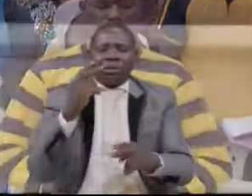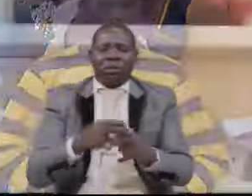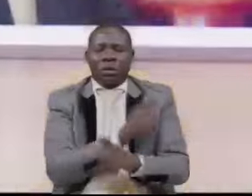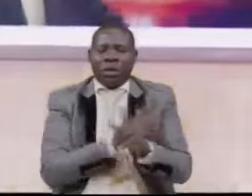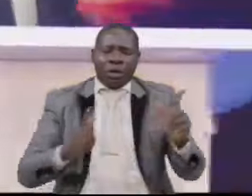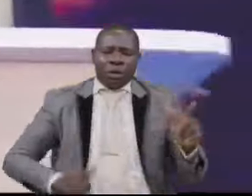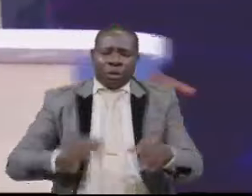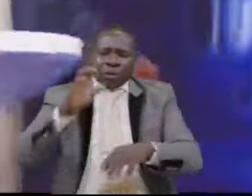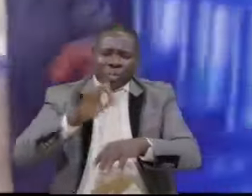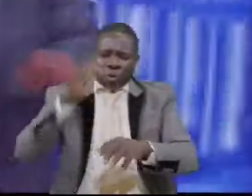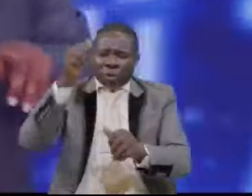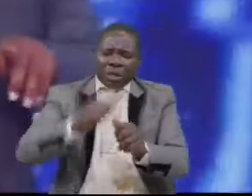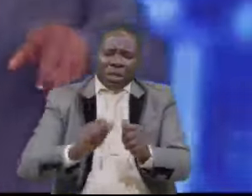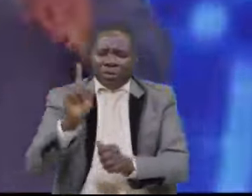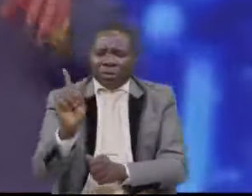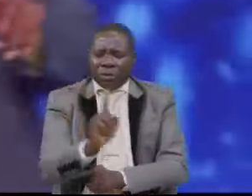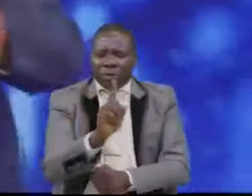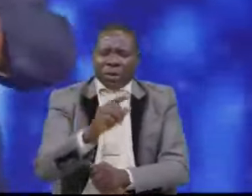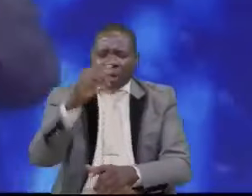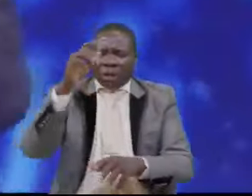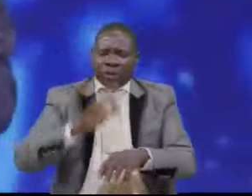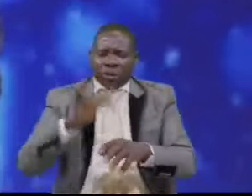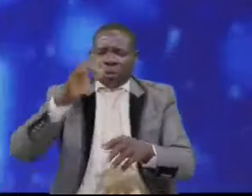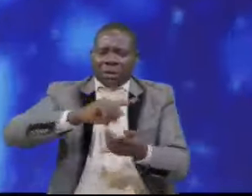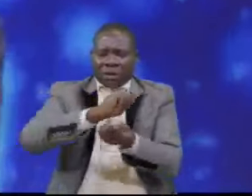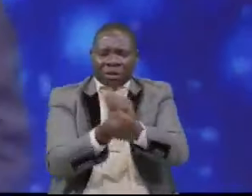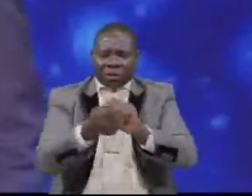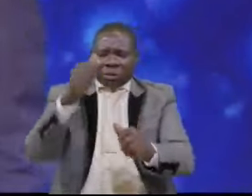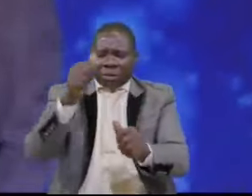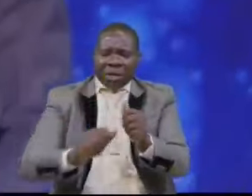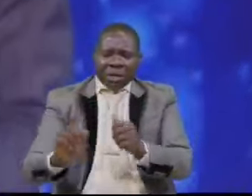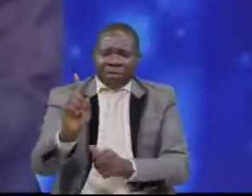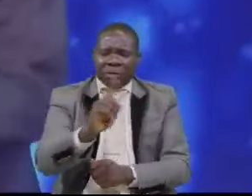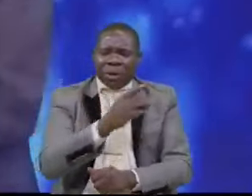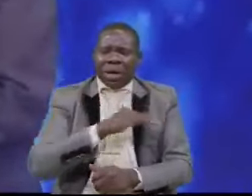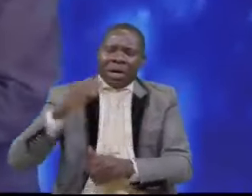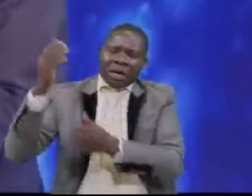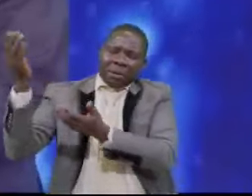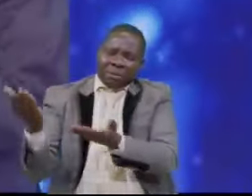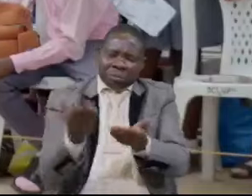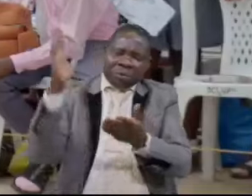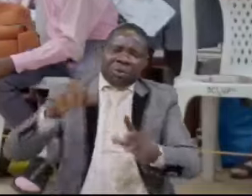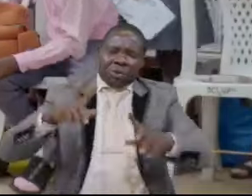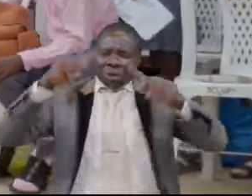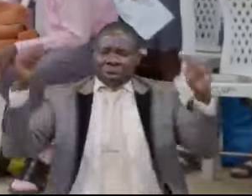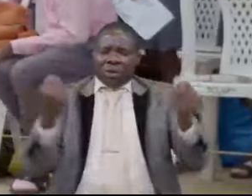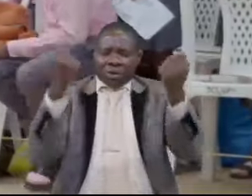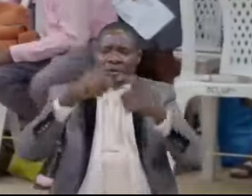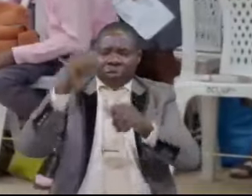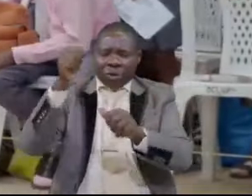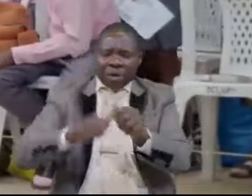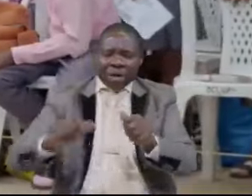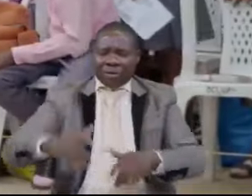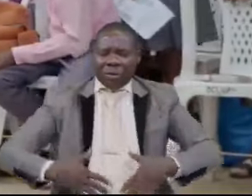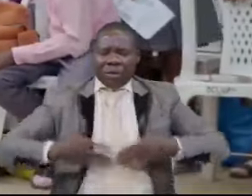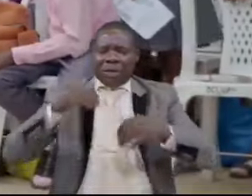everyone, transform everyone, and bring your triumph to every life in Jesus' name.